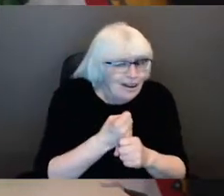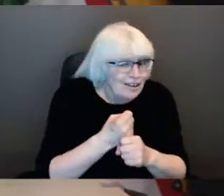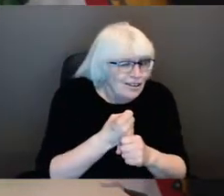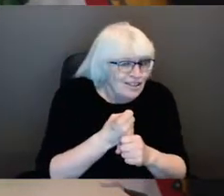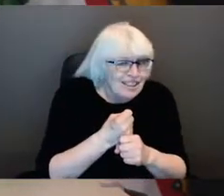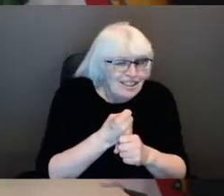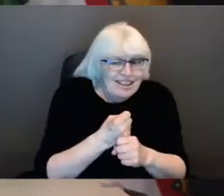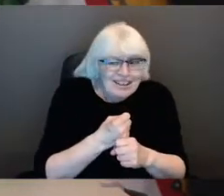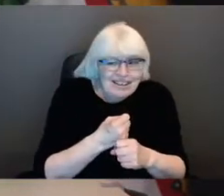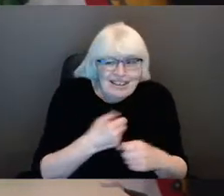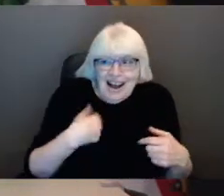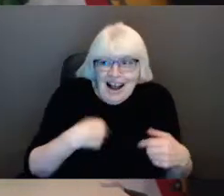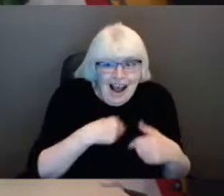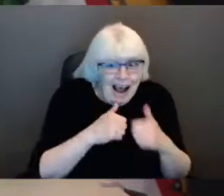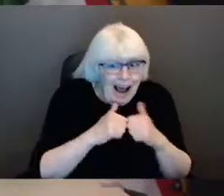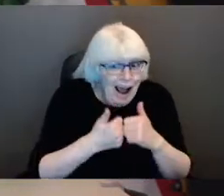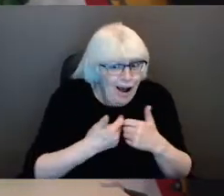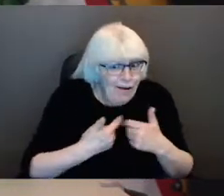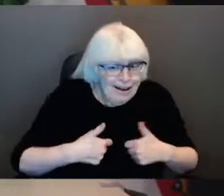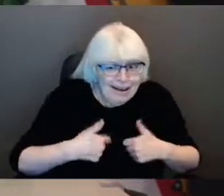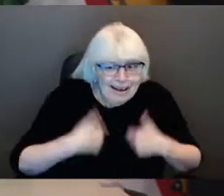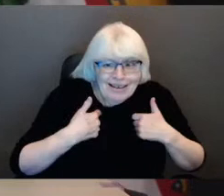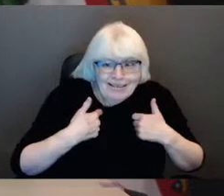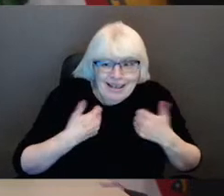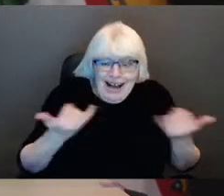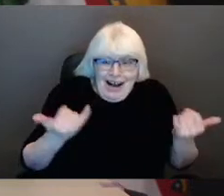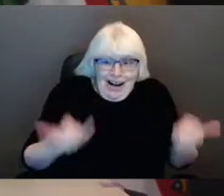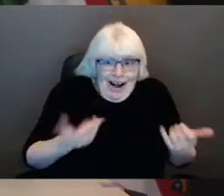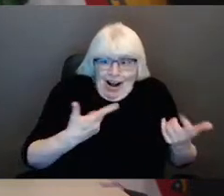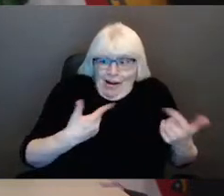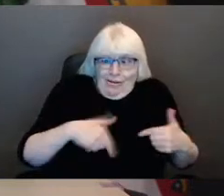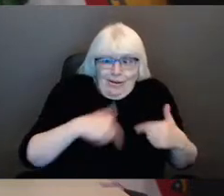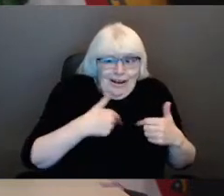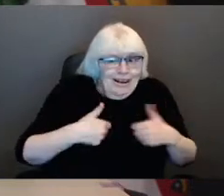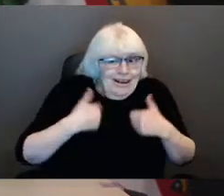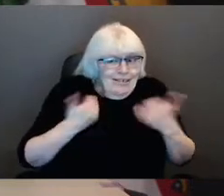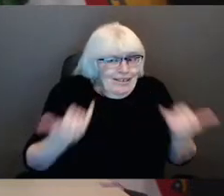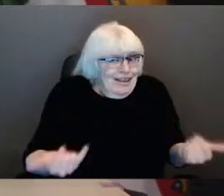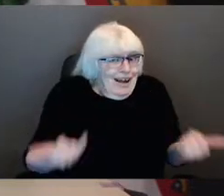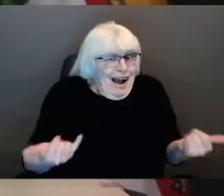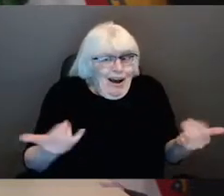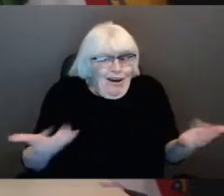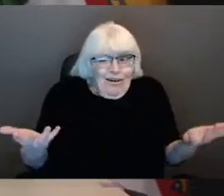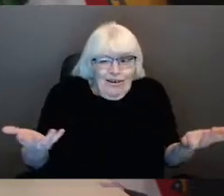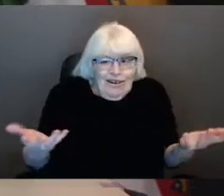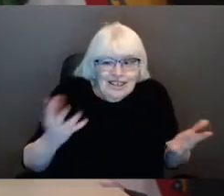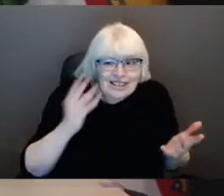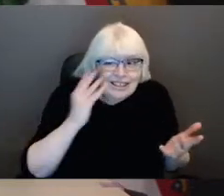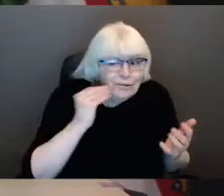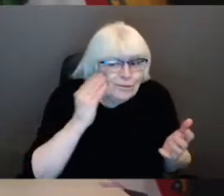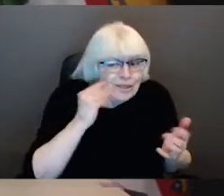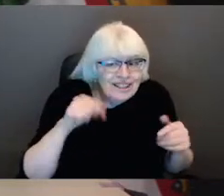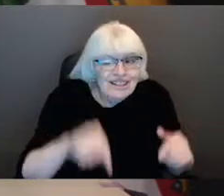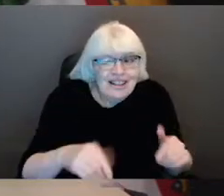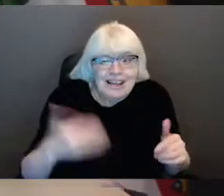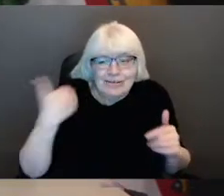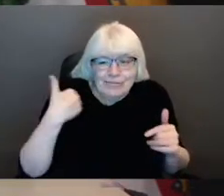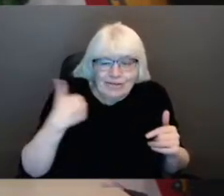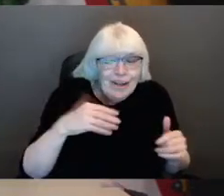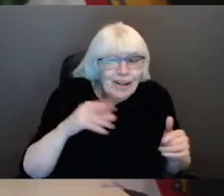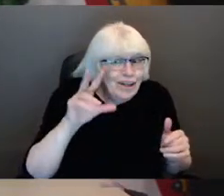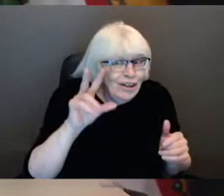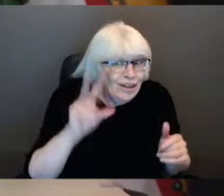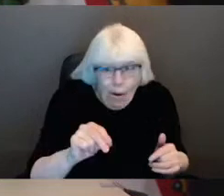who's alive today has had to live go through what we have had to go through and live what we have lived. So